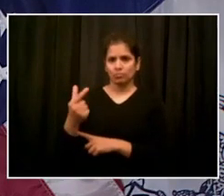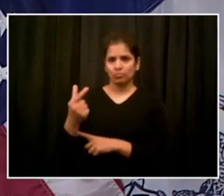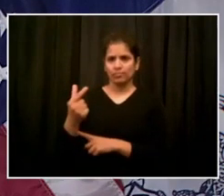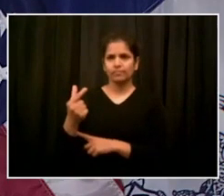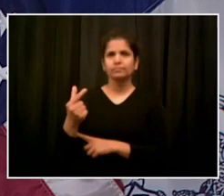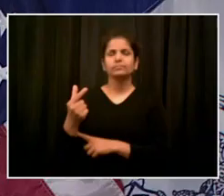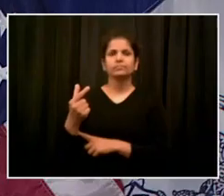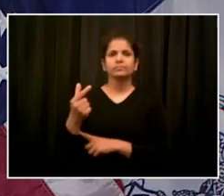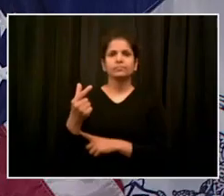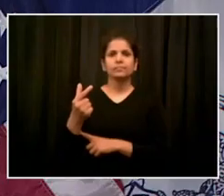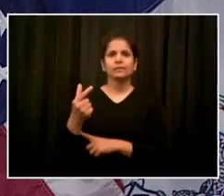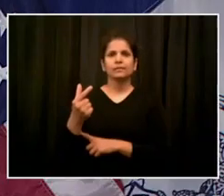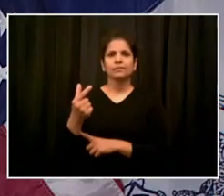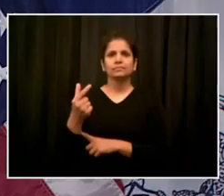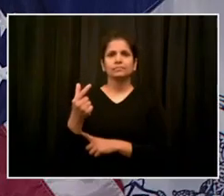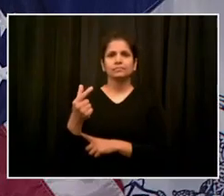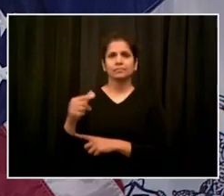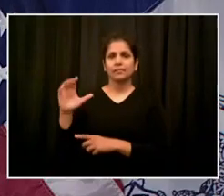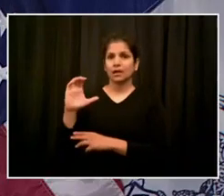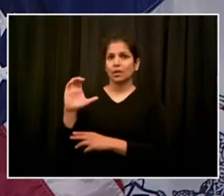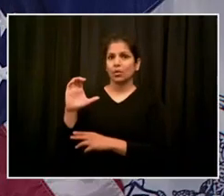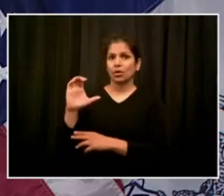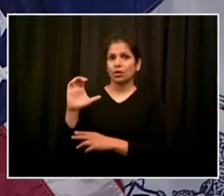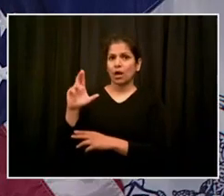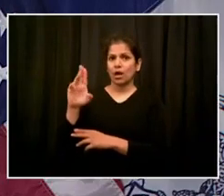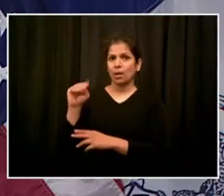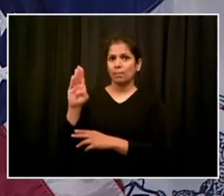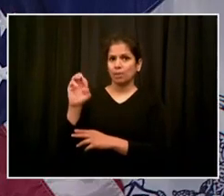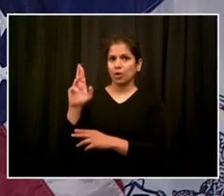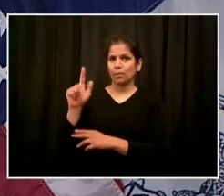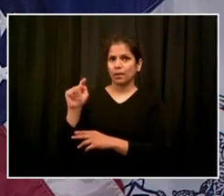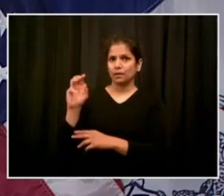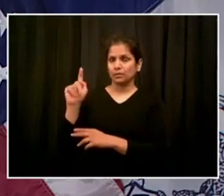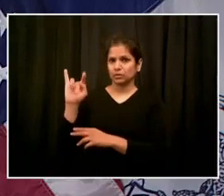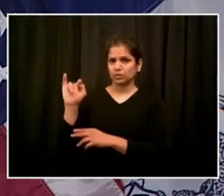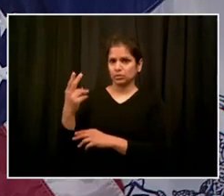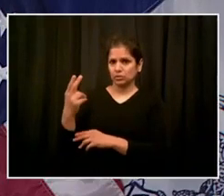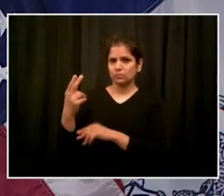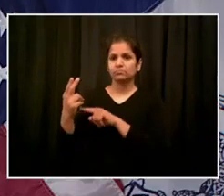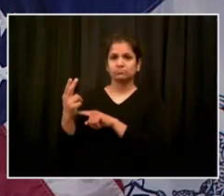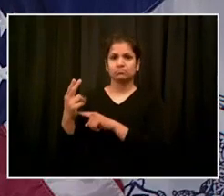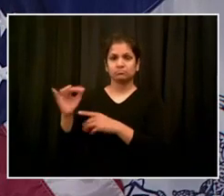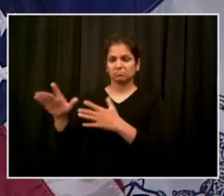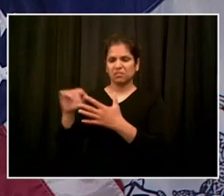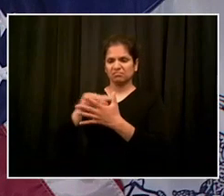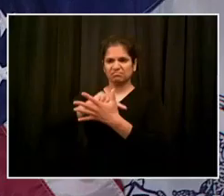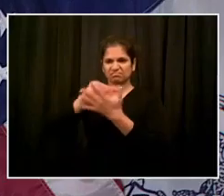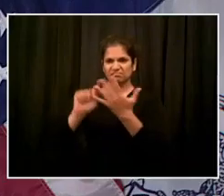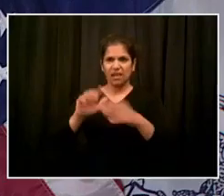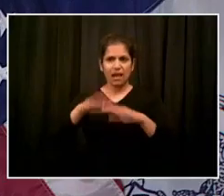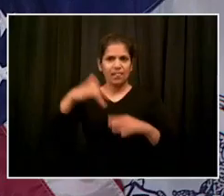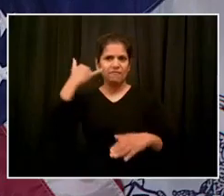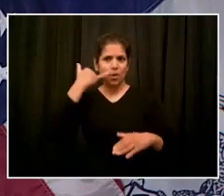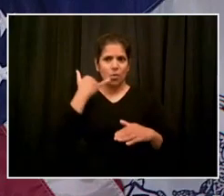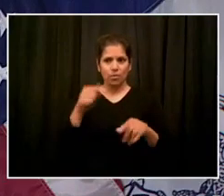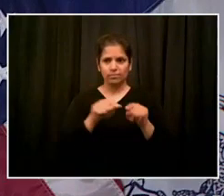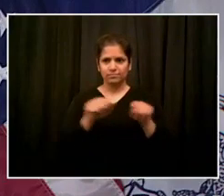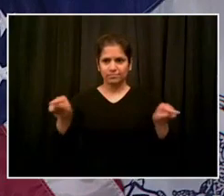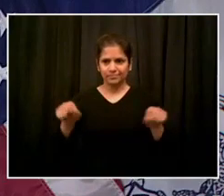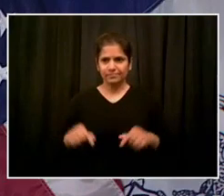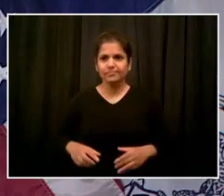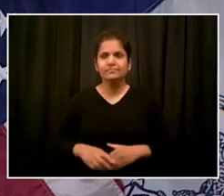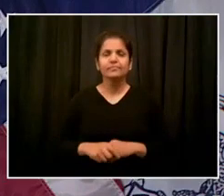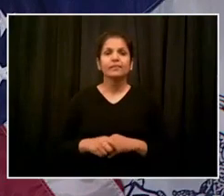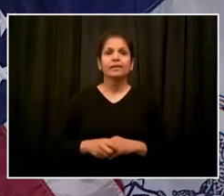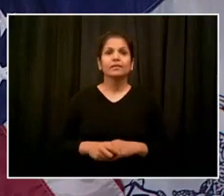on the phone. With that, I will start with Rich from WCBS 880. Janelle. Morning, Mr.